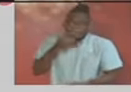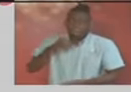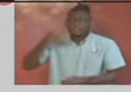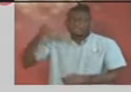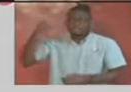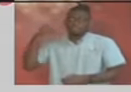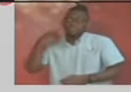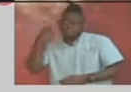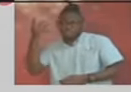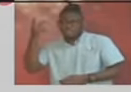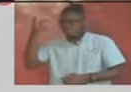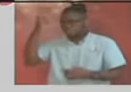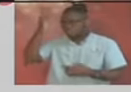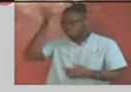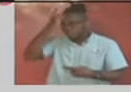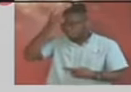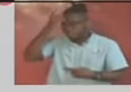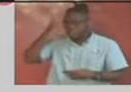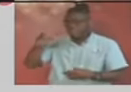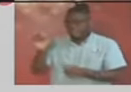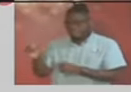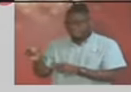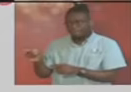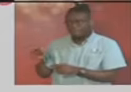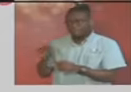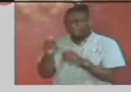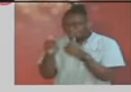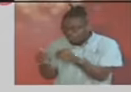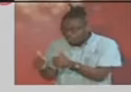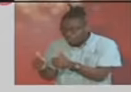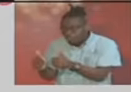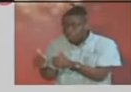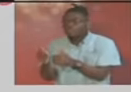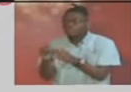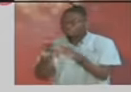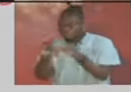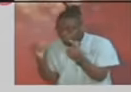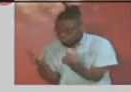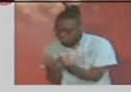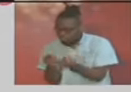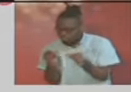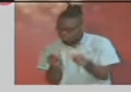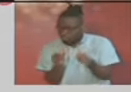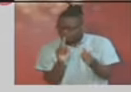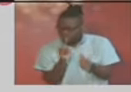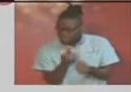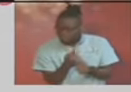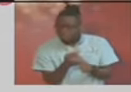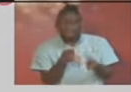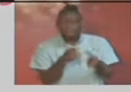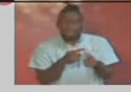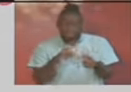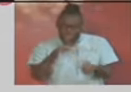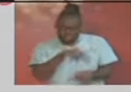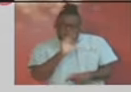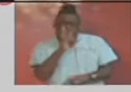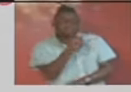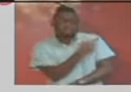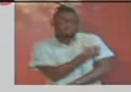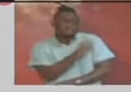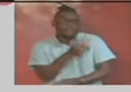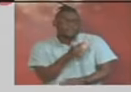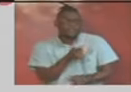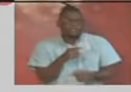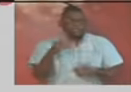very quickly to prevent any onwards severe reactions, severe complications, or death from COVID-19. And then, of course, we do the